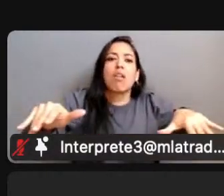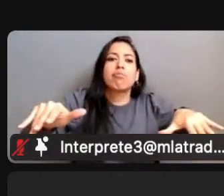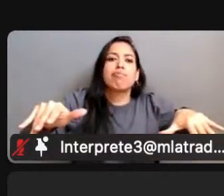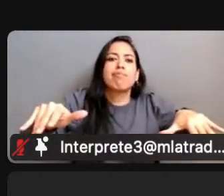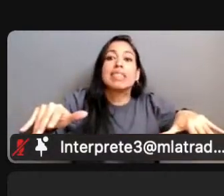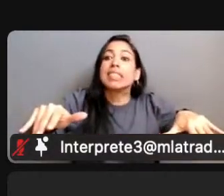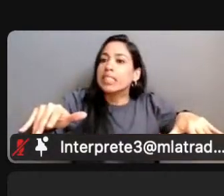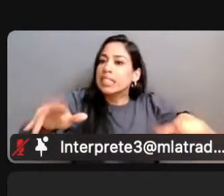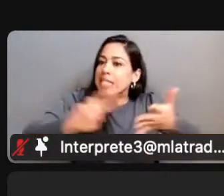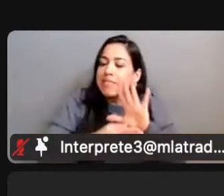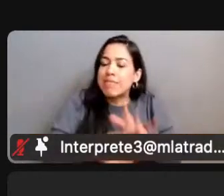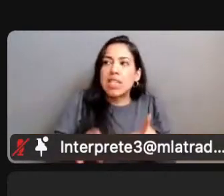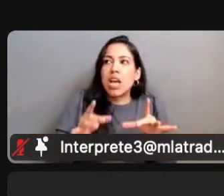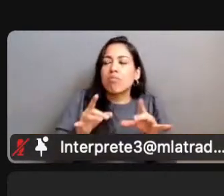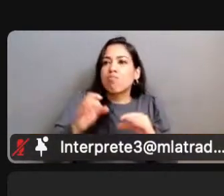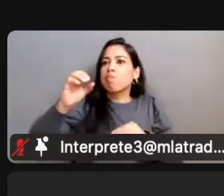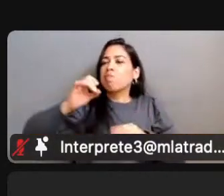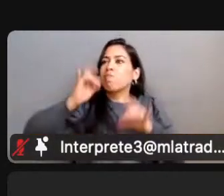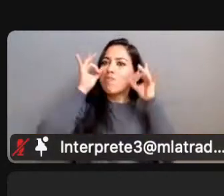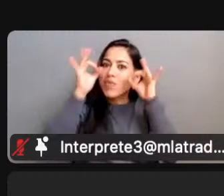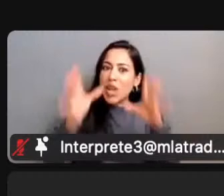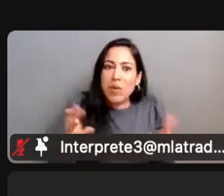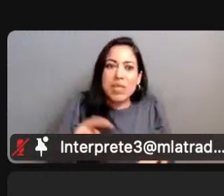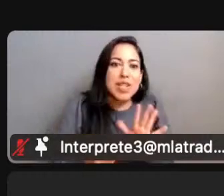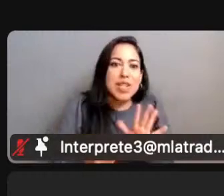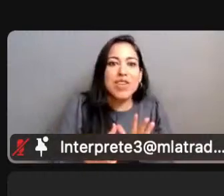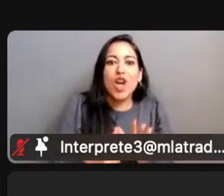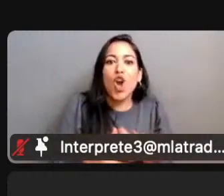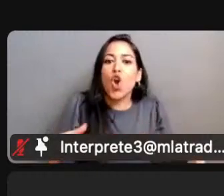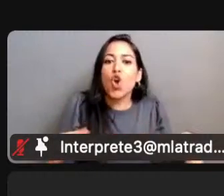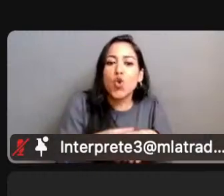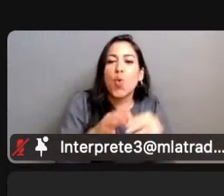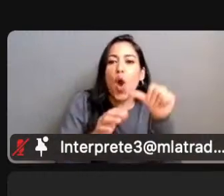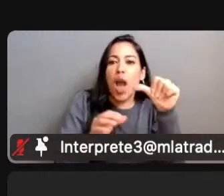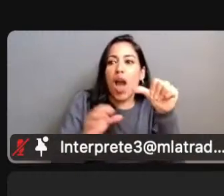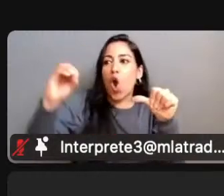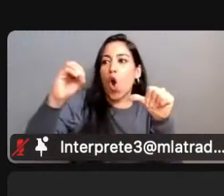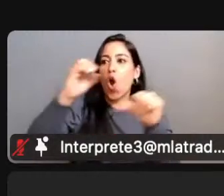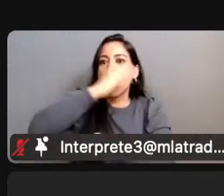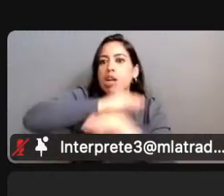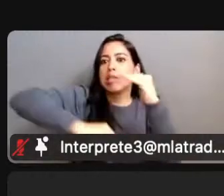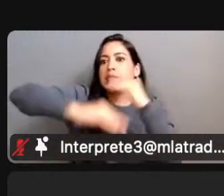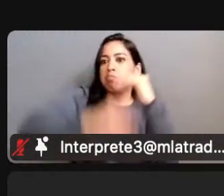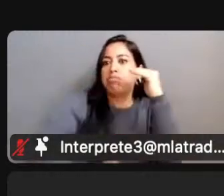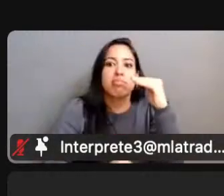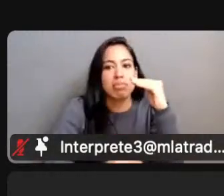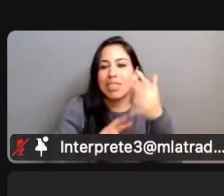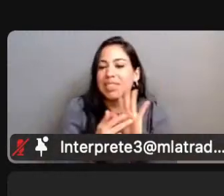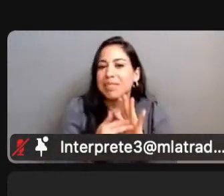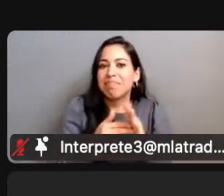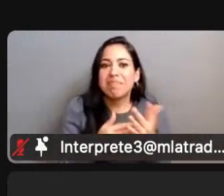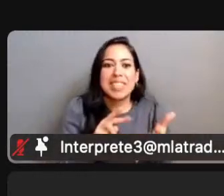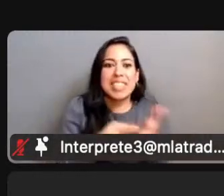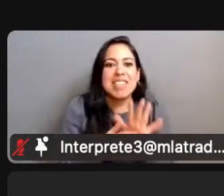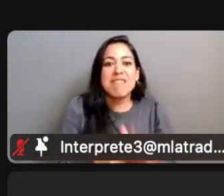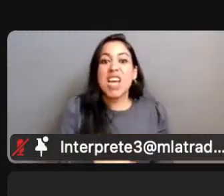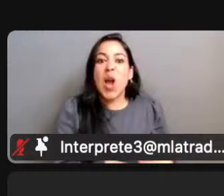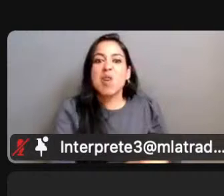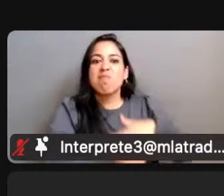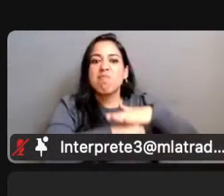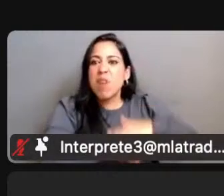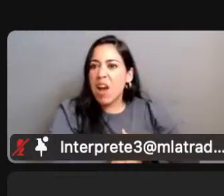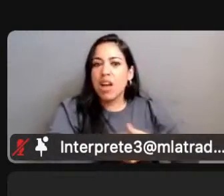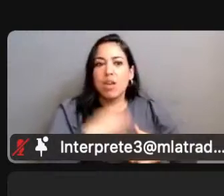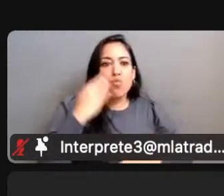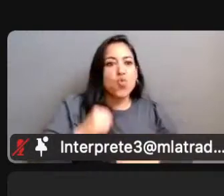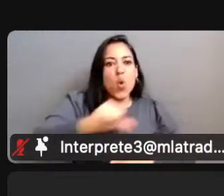a unproportionate, disproportionate effect on women population. We can talk about the